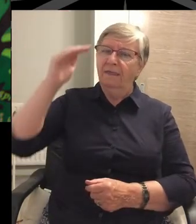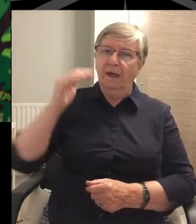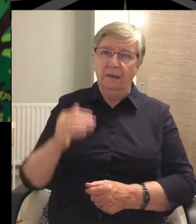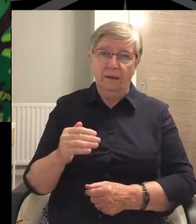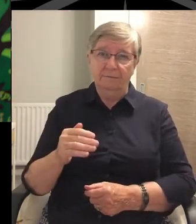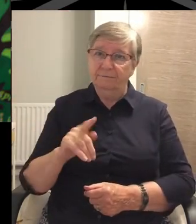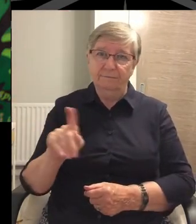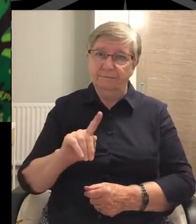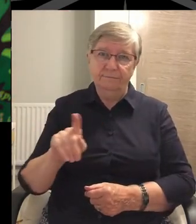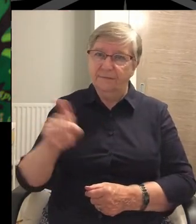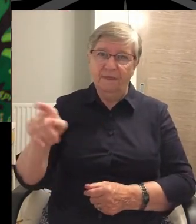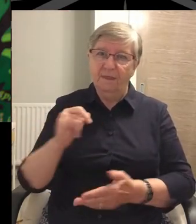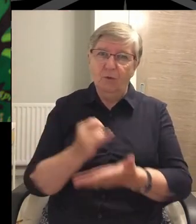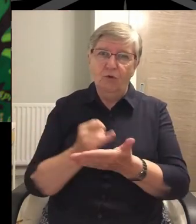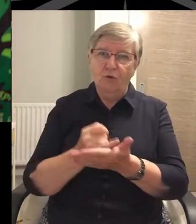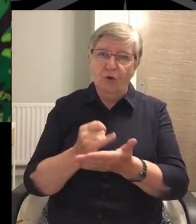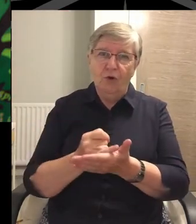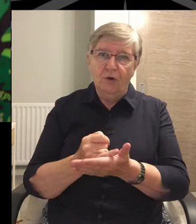They were wrong.